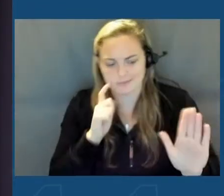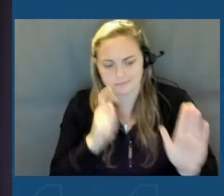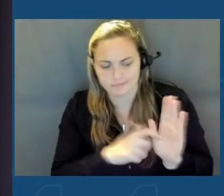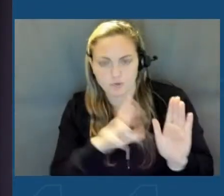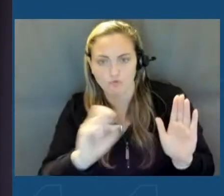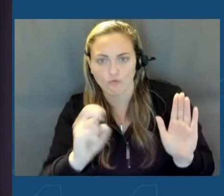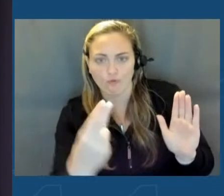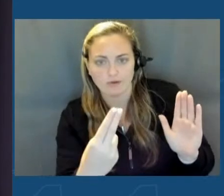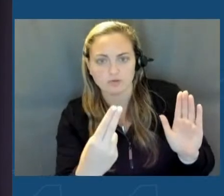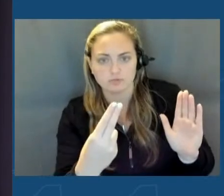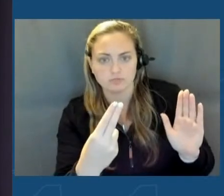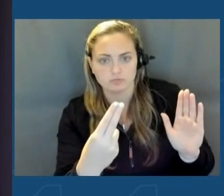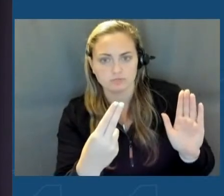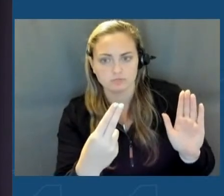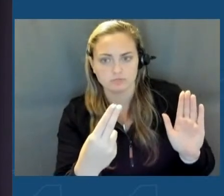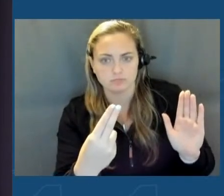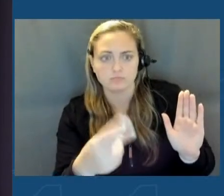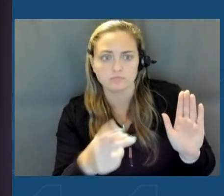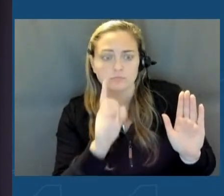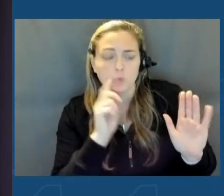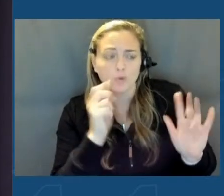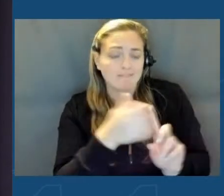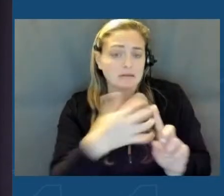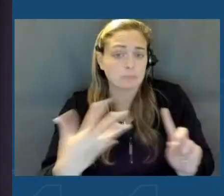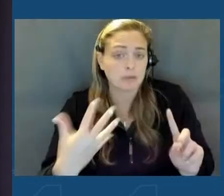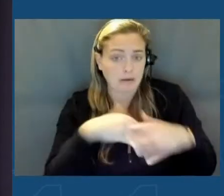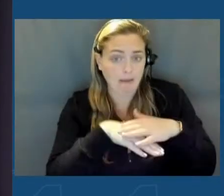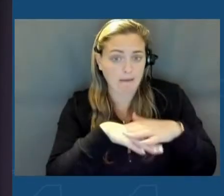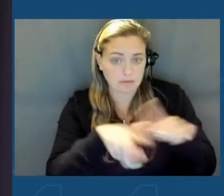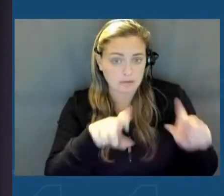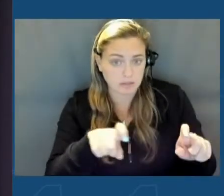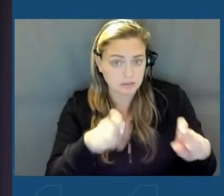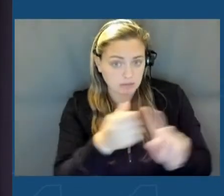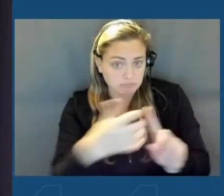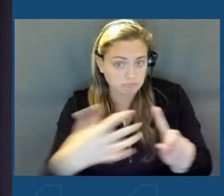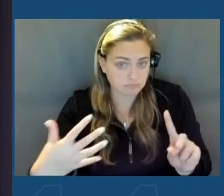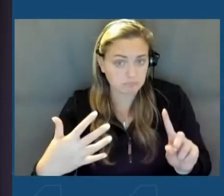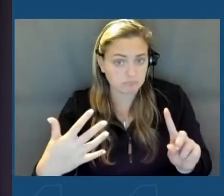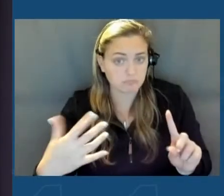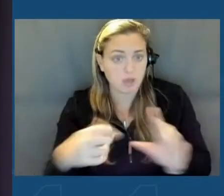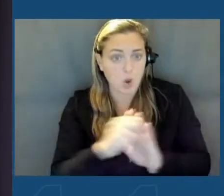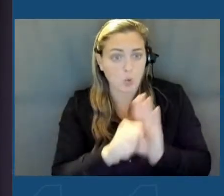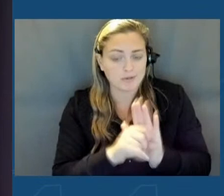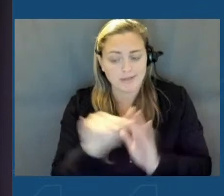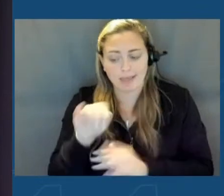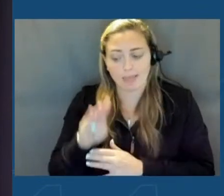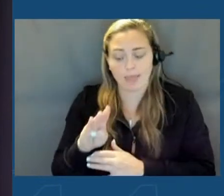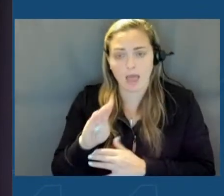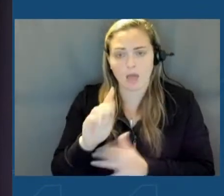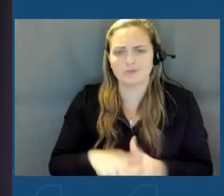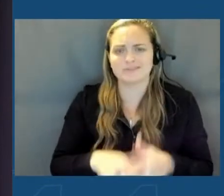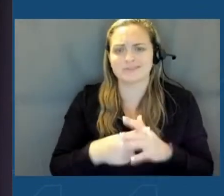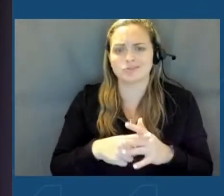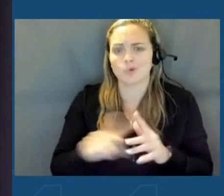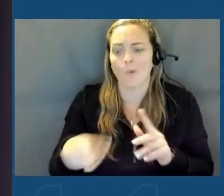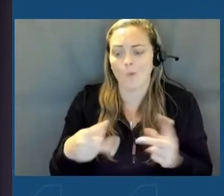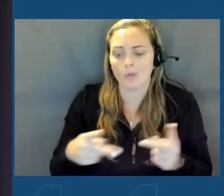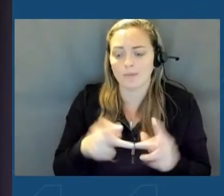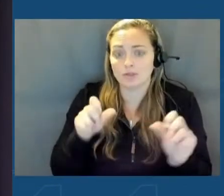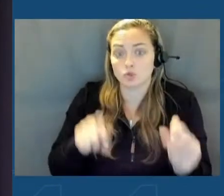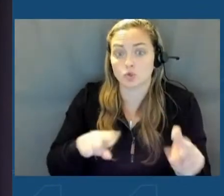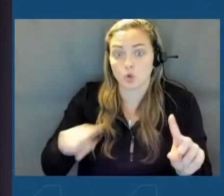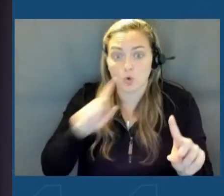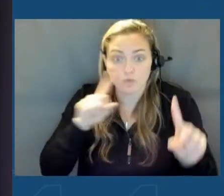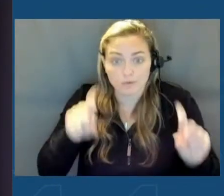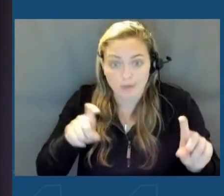We have greatly expanded access to testing. Our state lab, which was initially the only place where you could